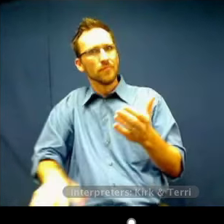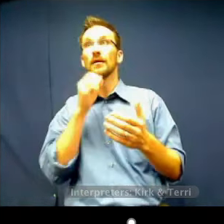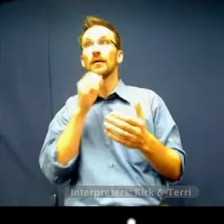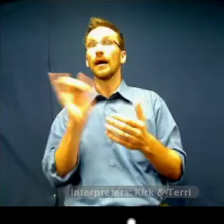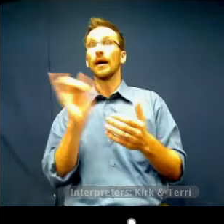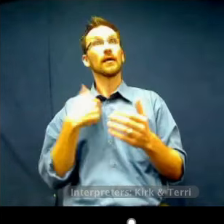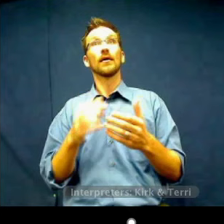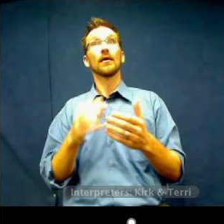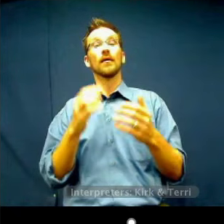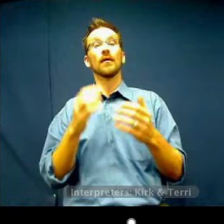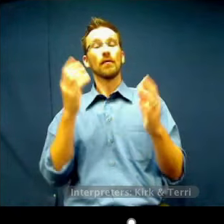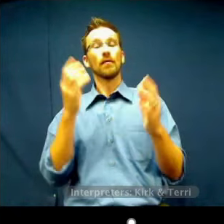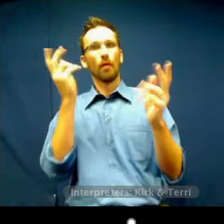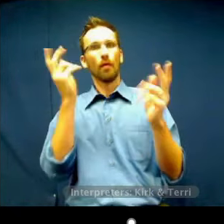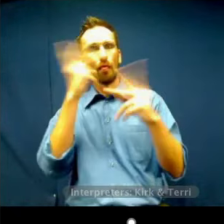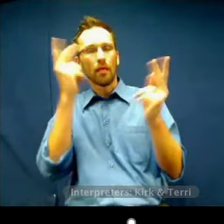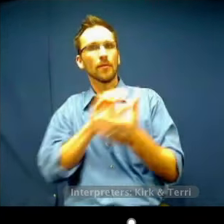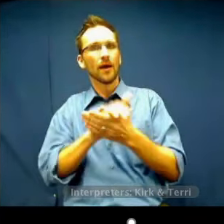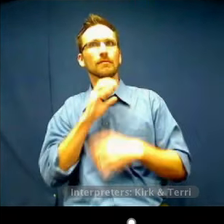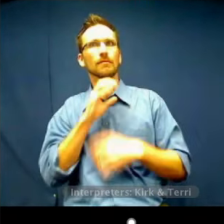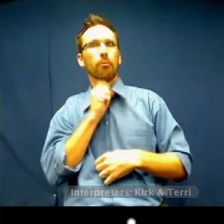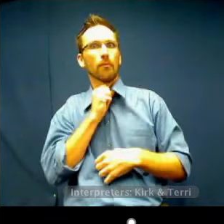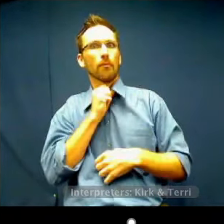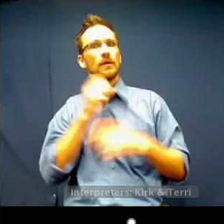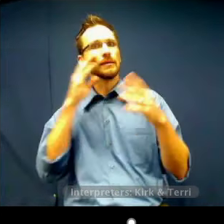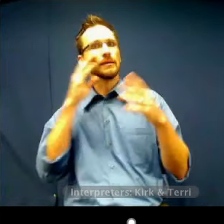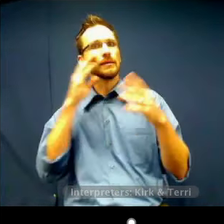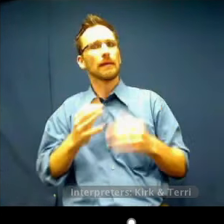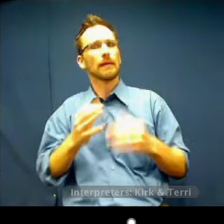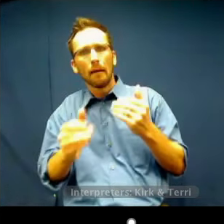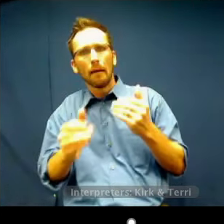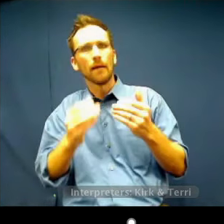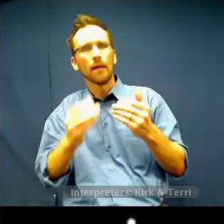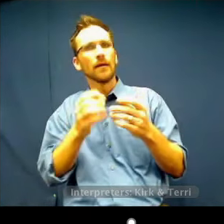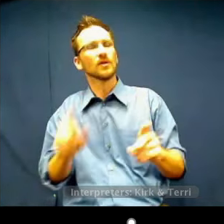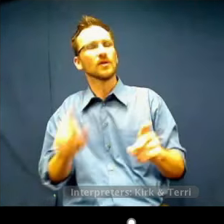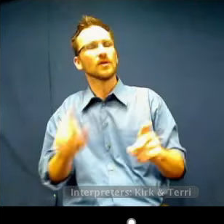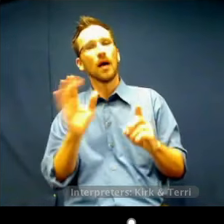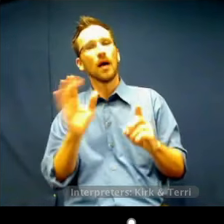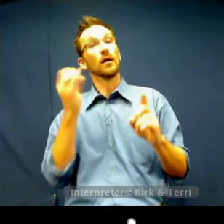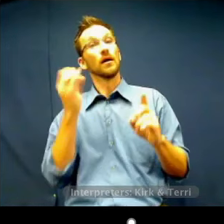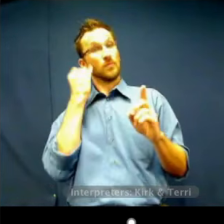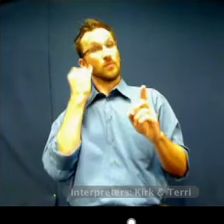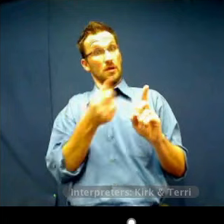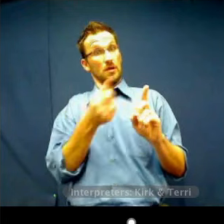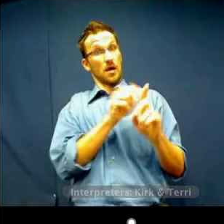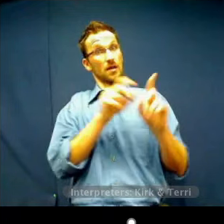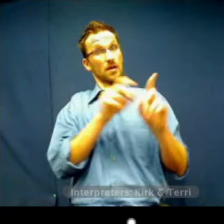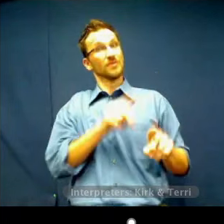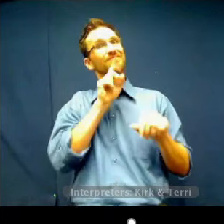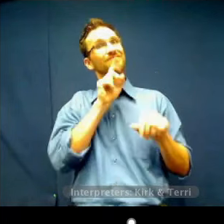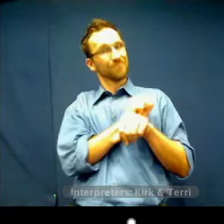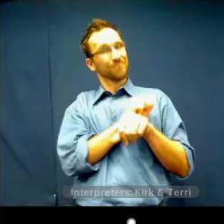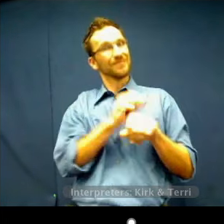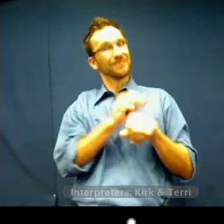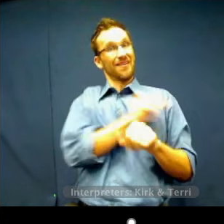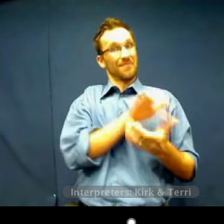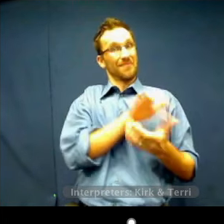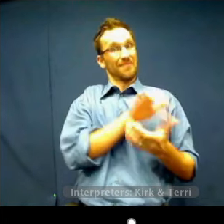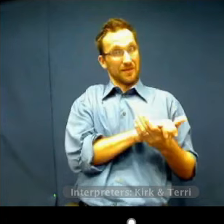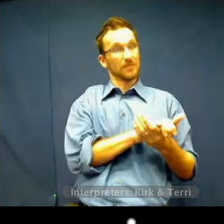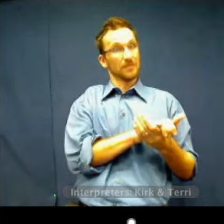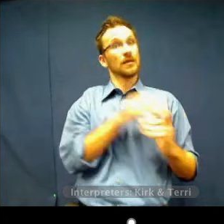marriage. It's usually stuff like one of the parties was already married, so the second marriage was invalid by